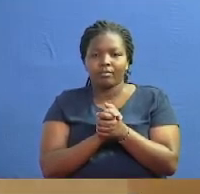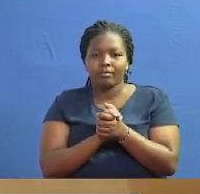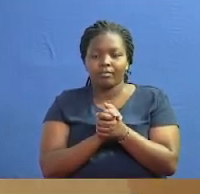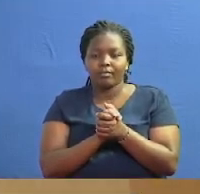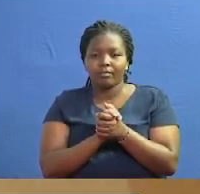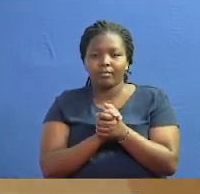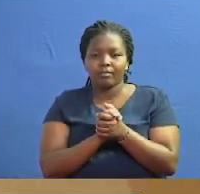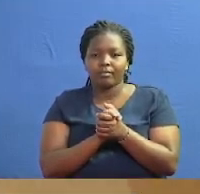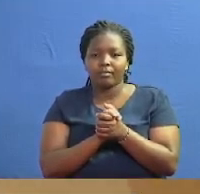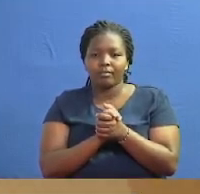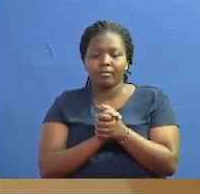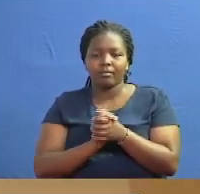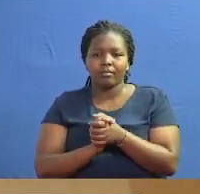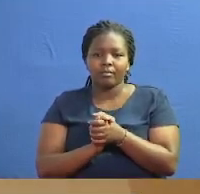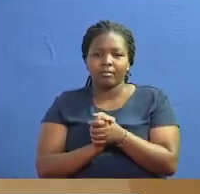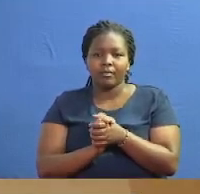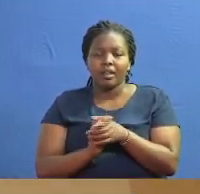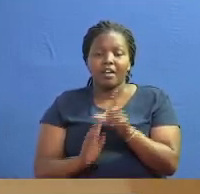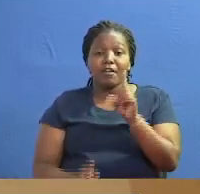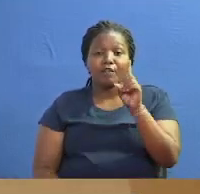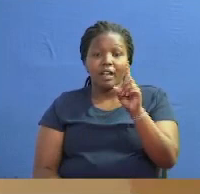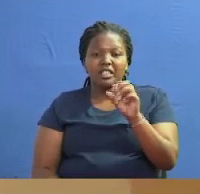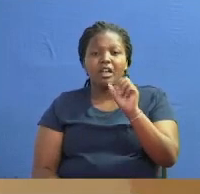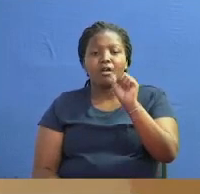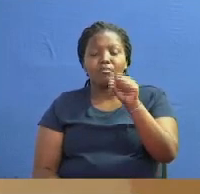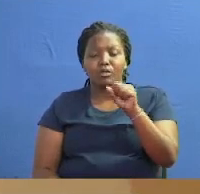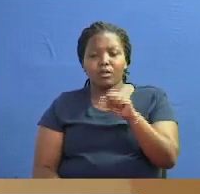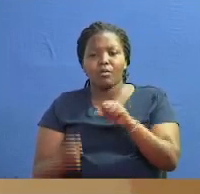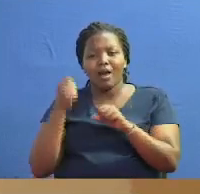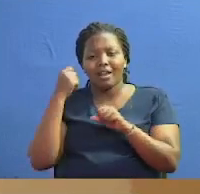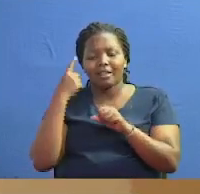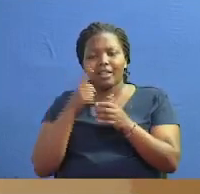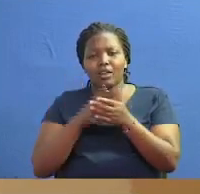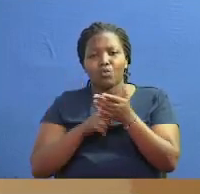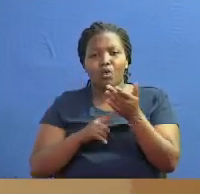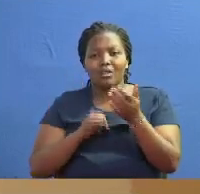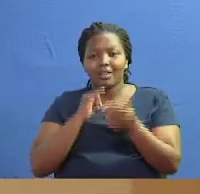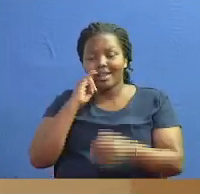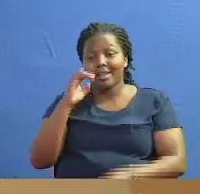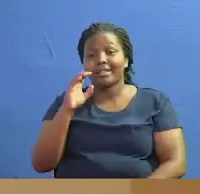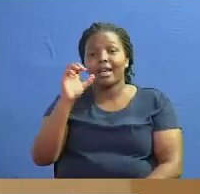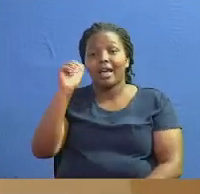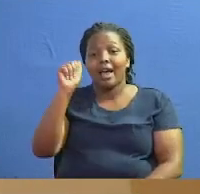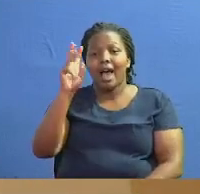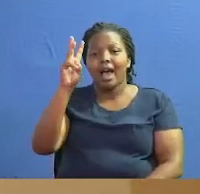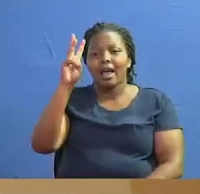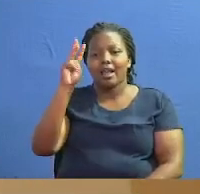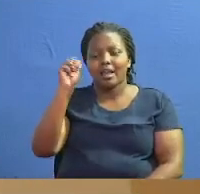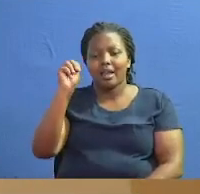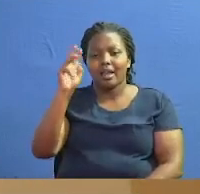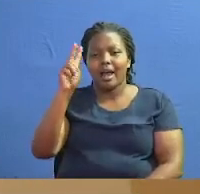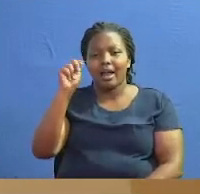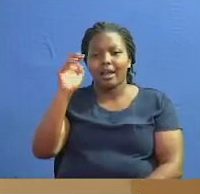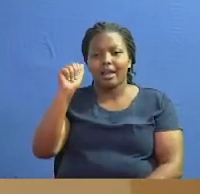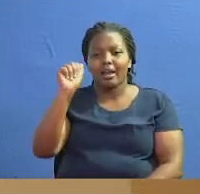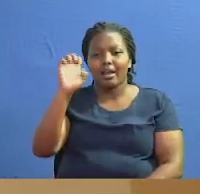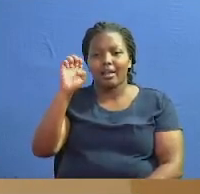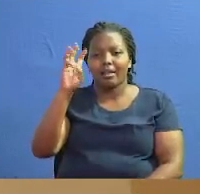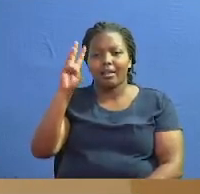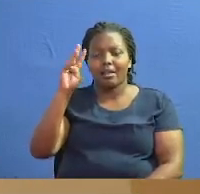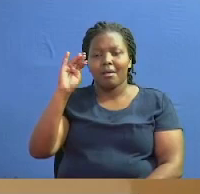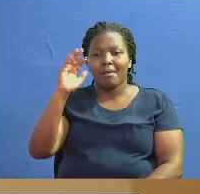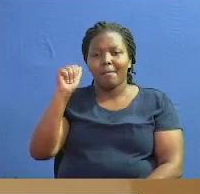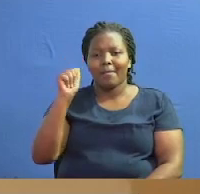Well, first of all, it's good to understand what is sickle-cell anemia. Mm-hmm. Where sickle-cell anemia is a condition where